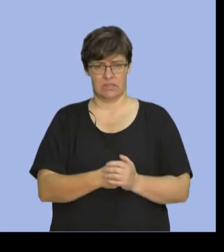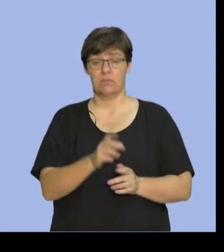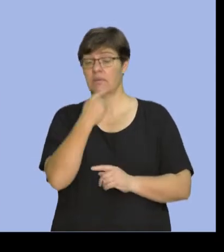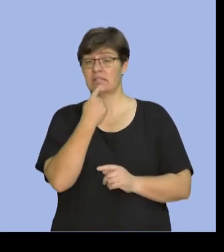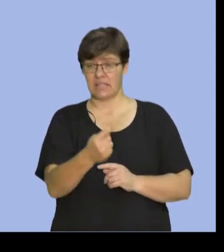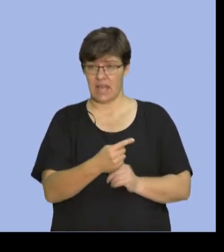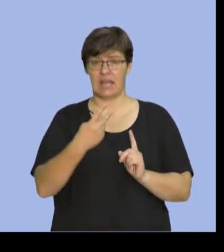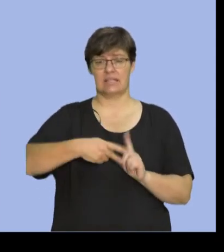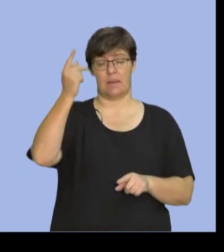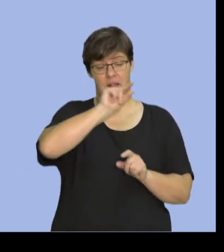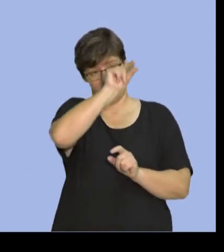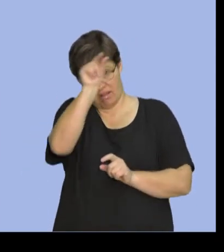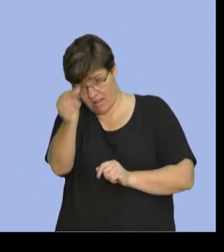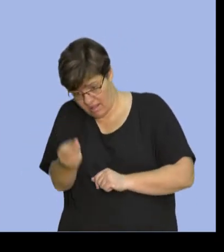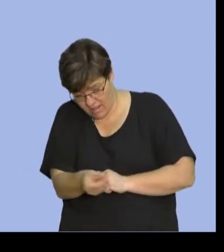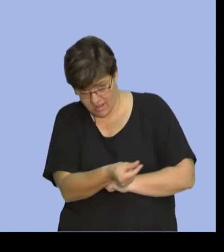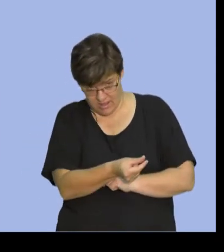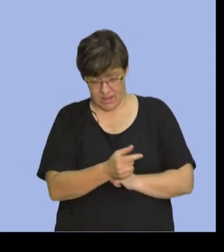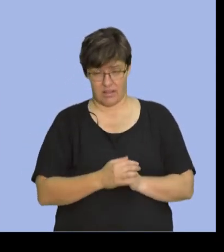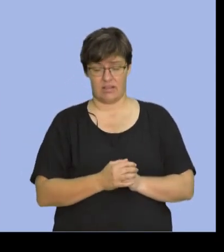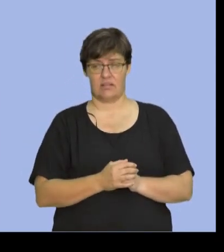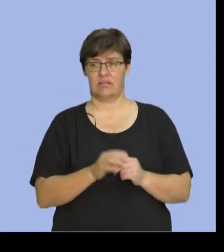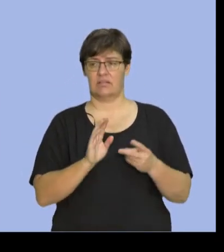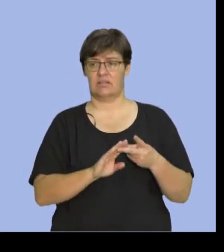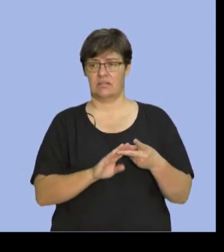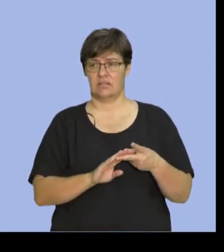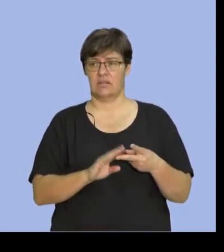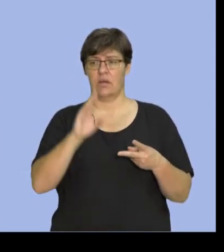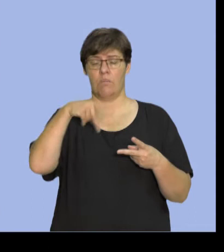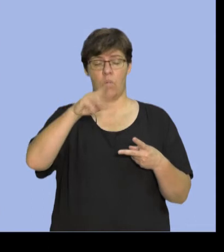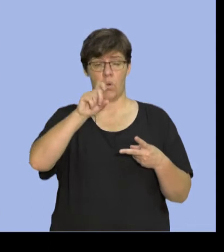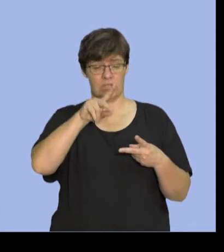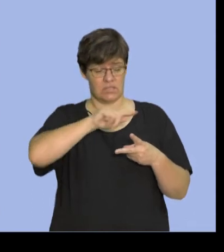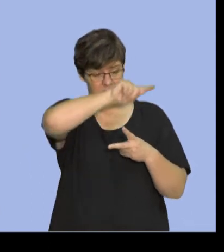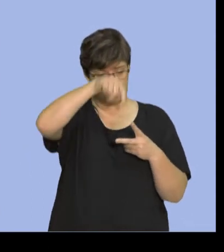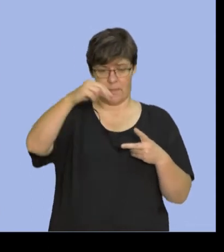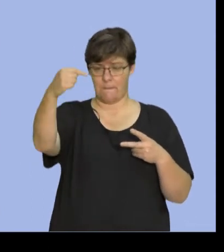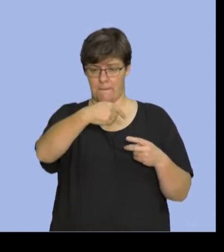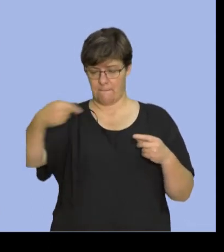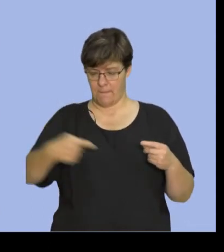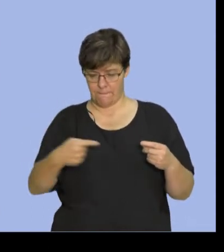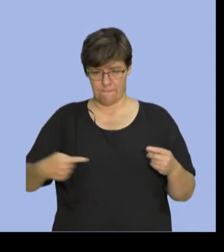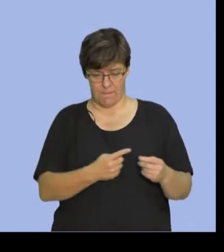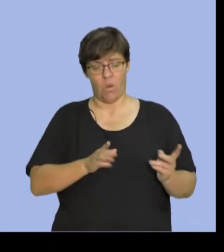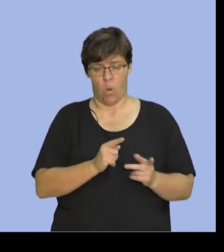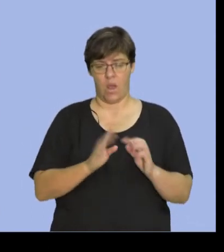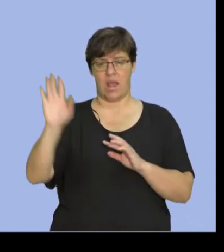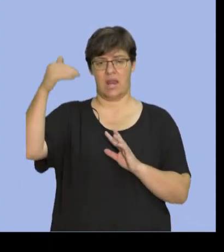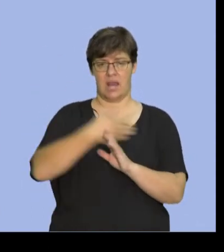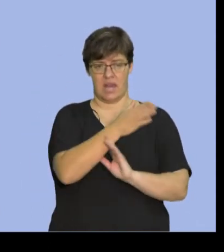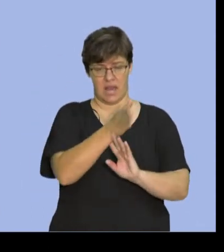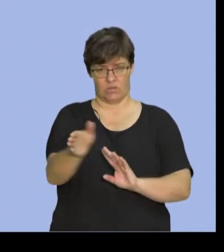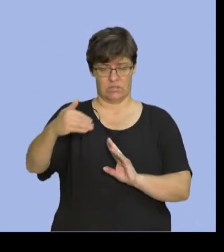it's a double-layered membrane. It has pores around it, which allows for the entry and